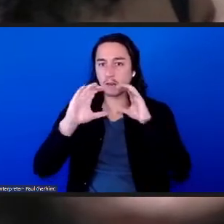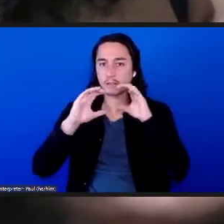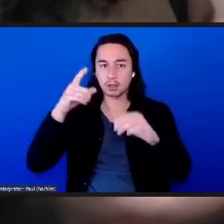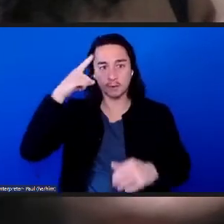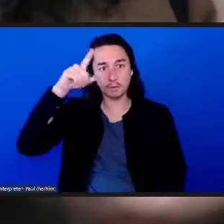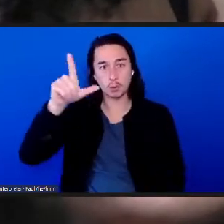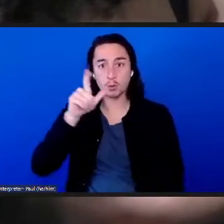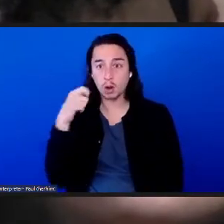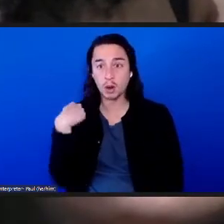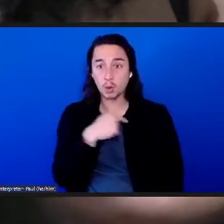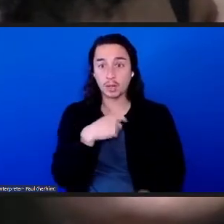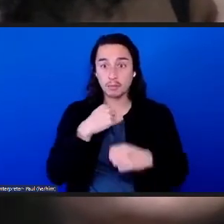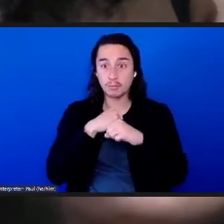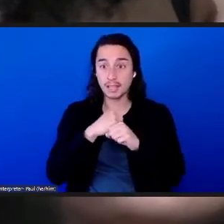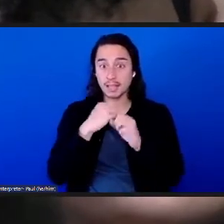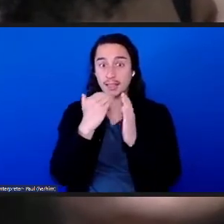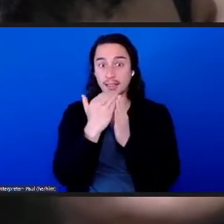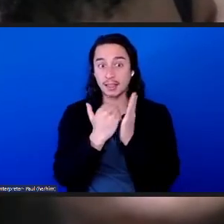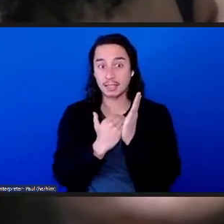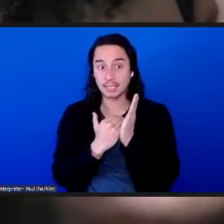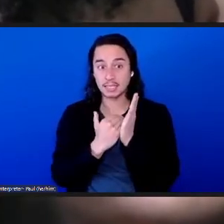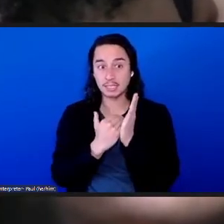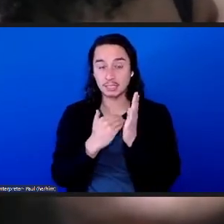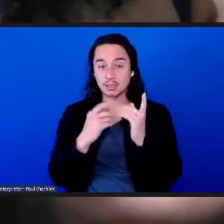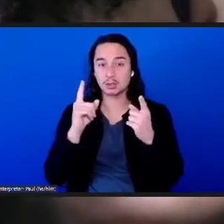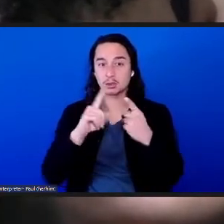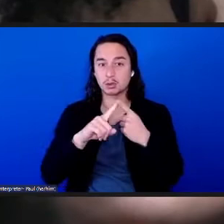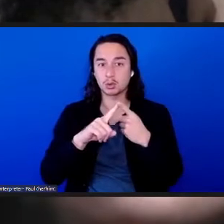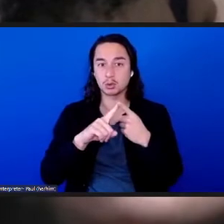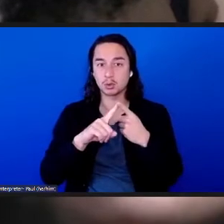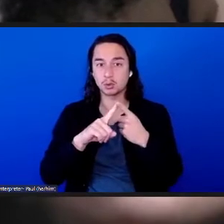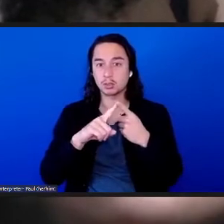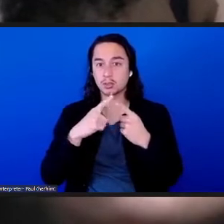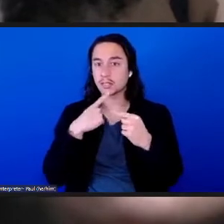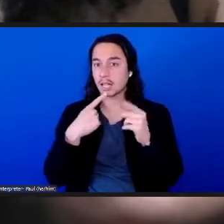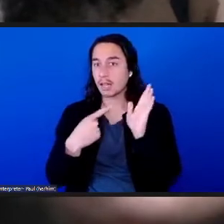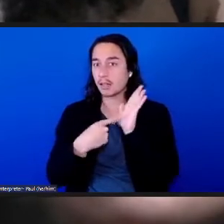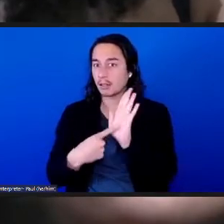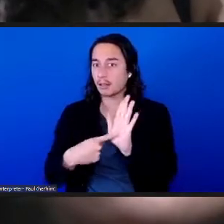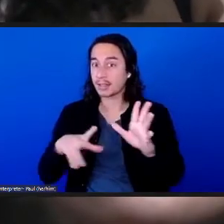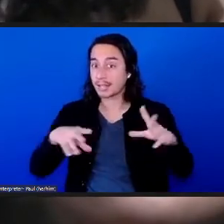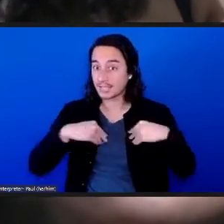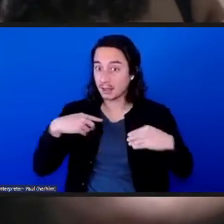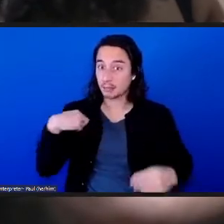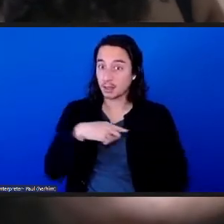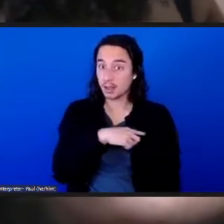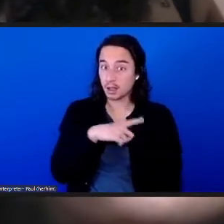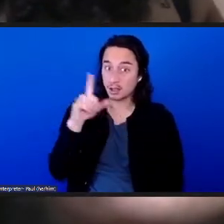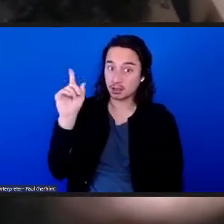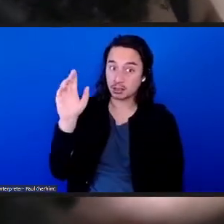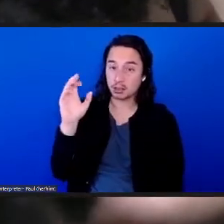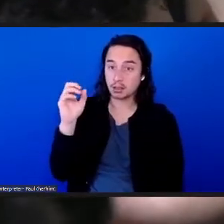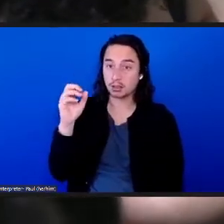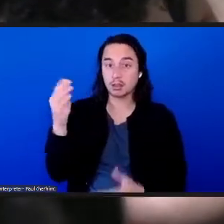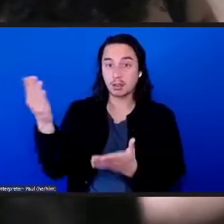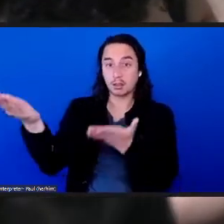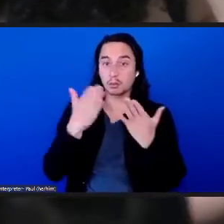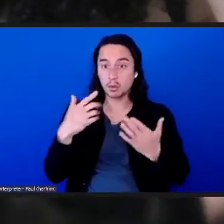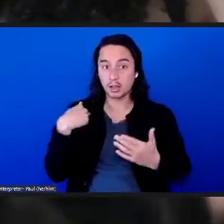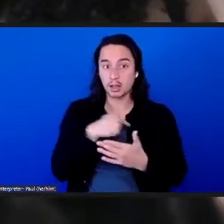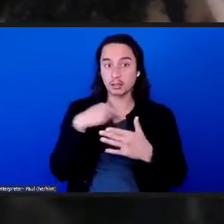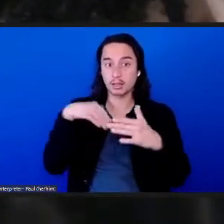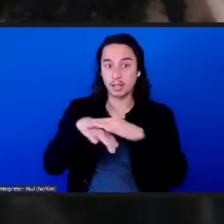Like, are we making a list to be like, accept us, you know, like, bring us into your